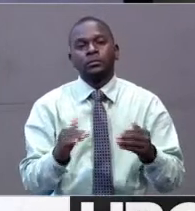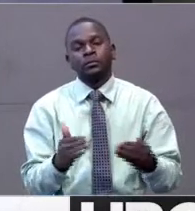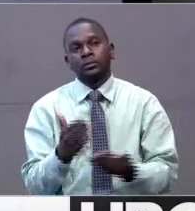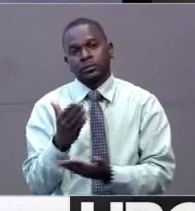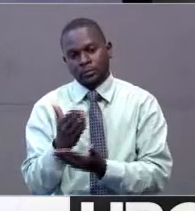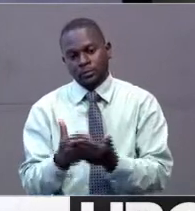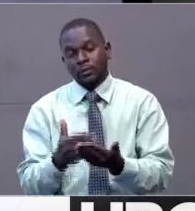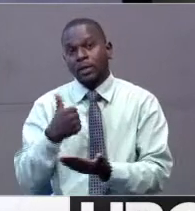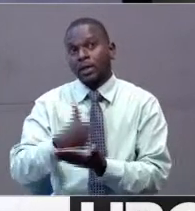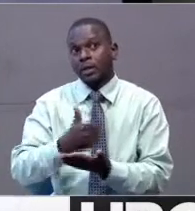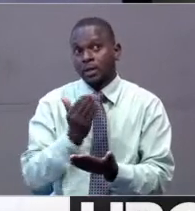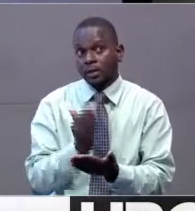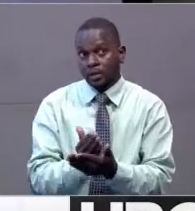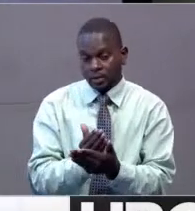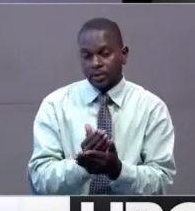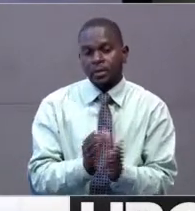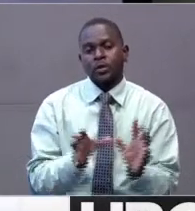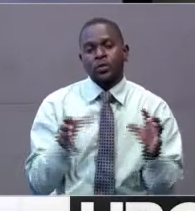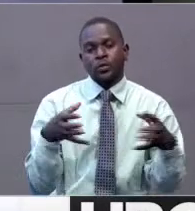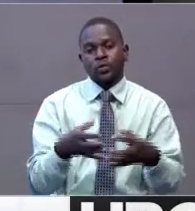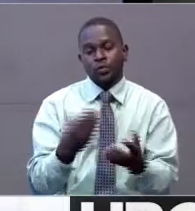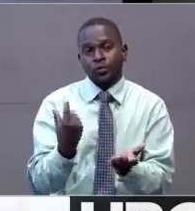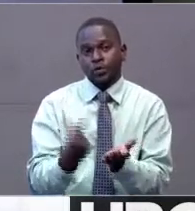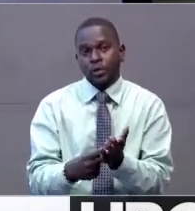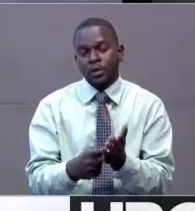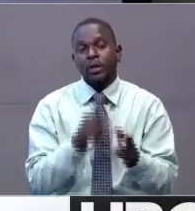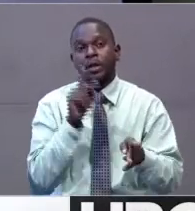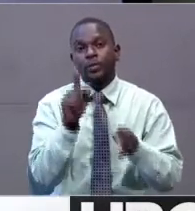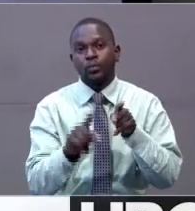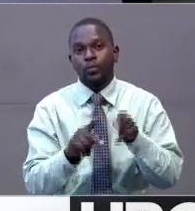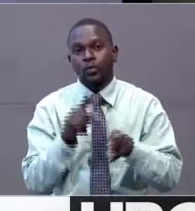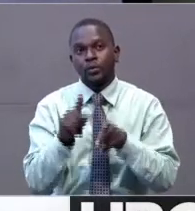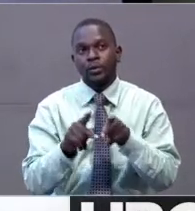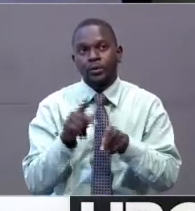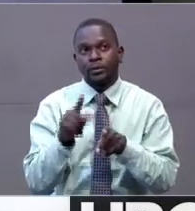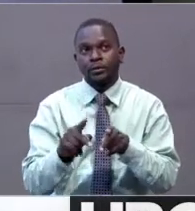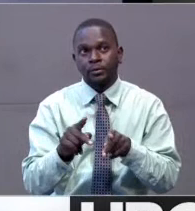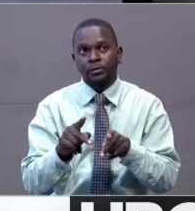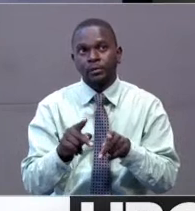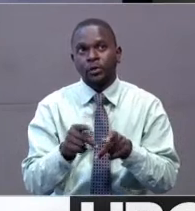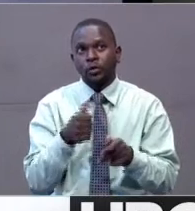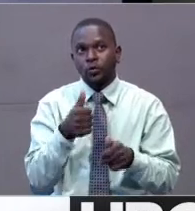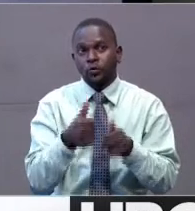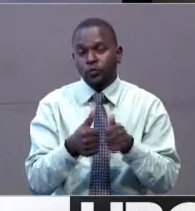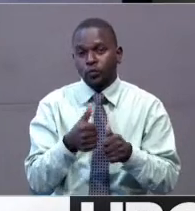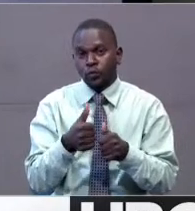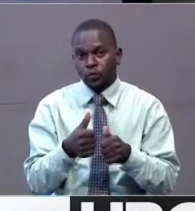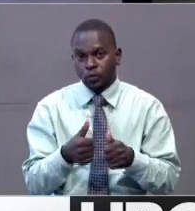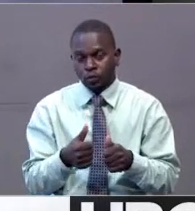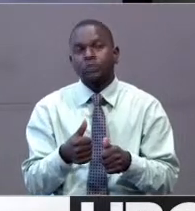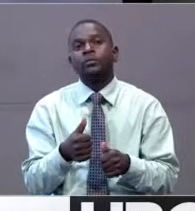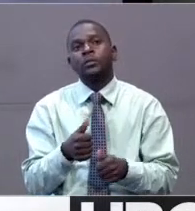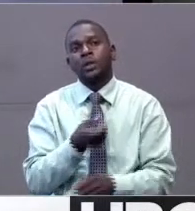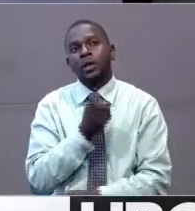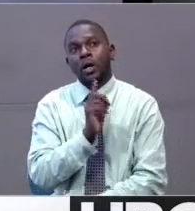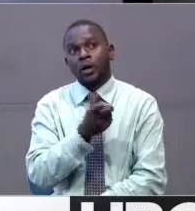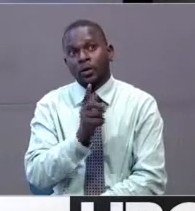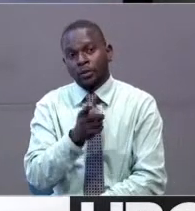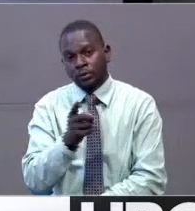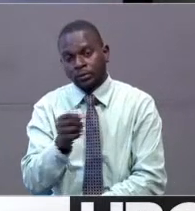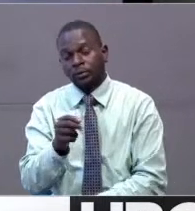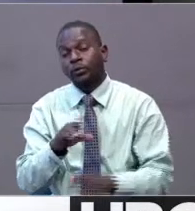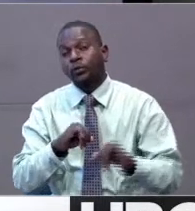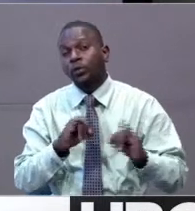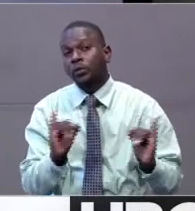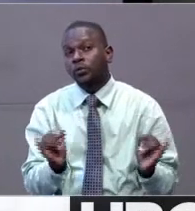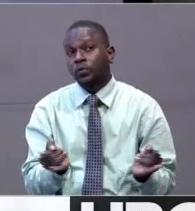some section or group of Ugandan population, to wit, I am warning those who are